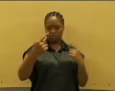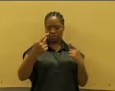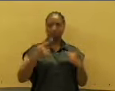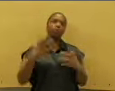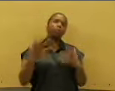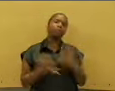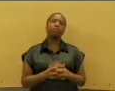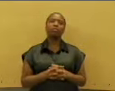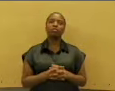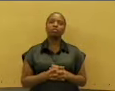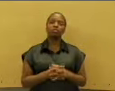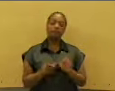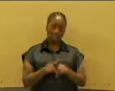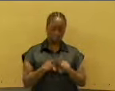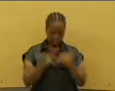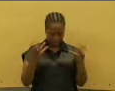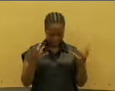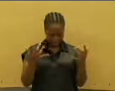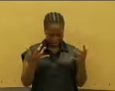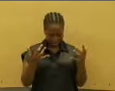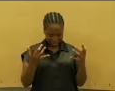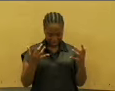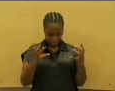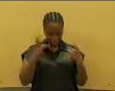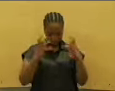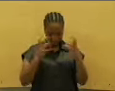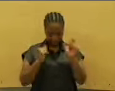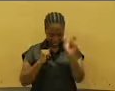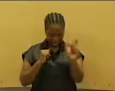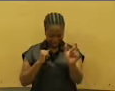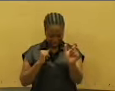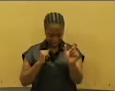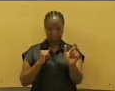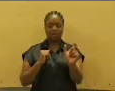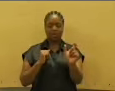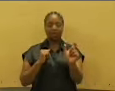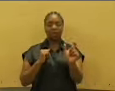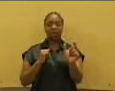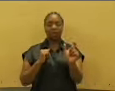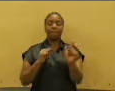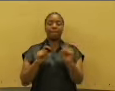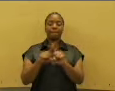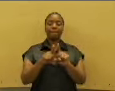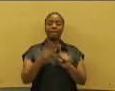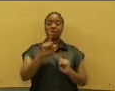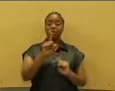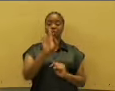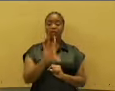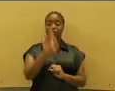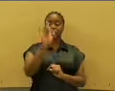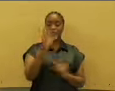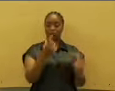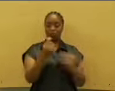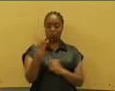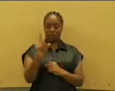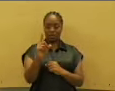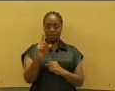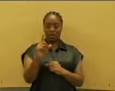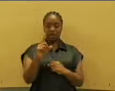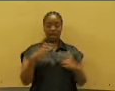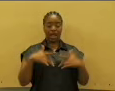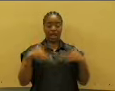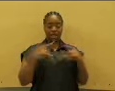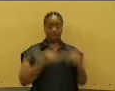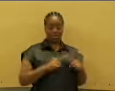like, I'm not going to use the terminology, but so stealth is basically when someone chooses to live a particular different way to